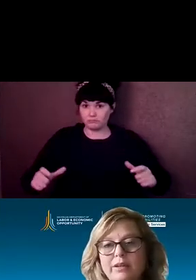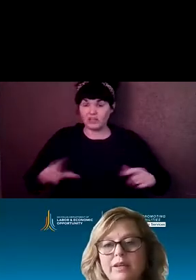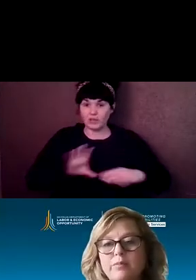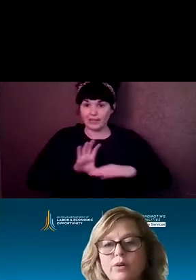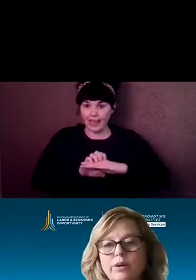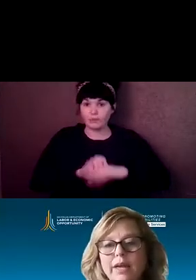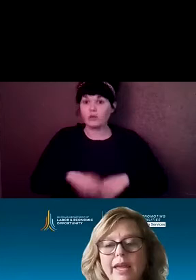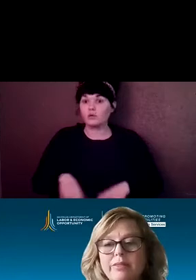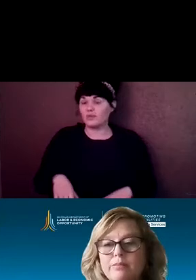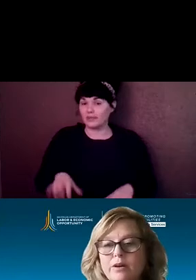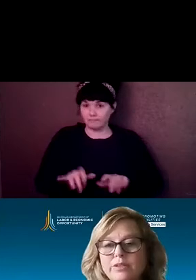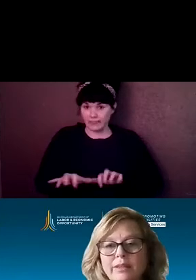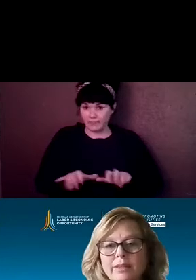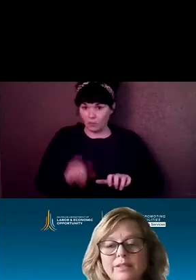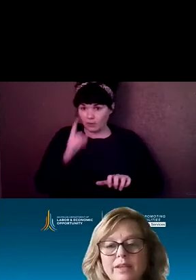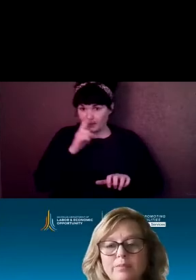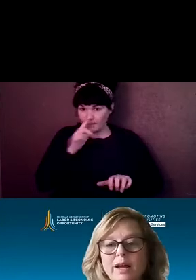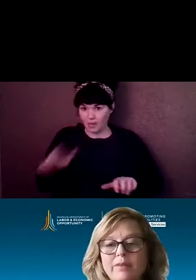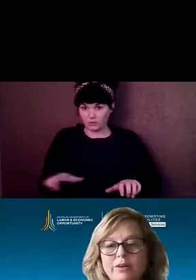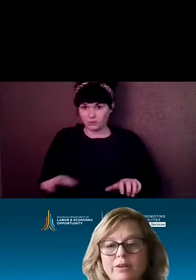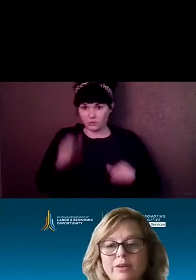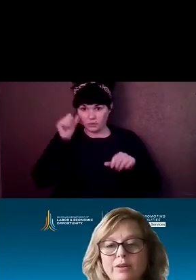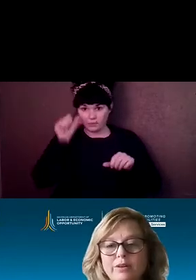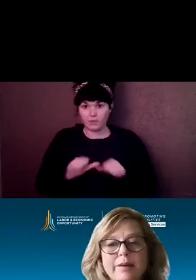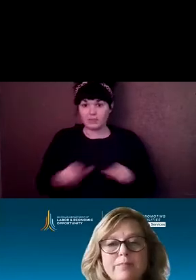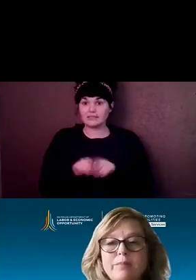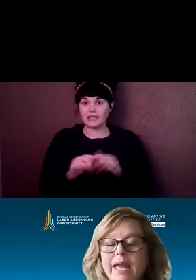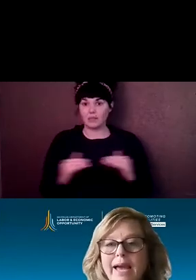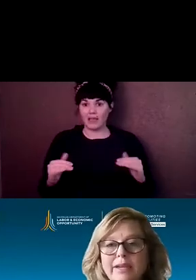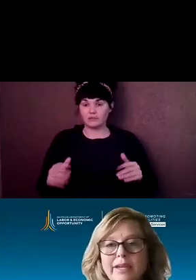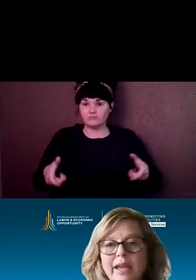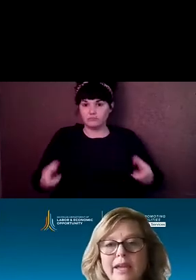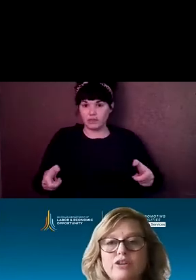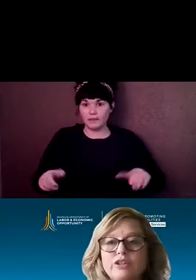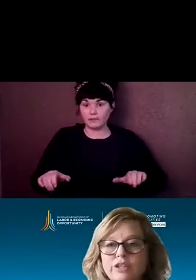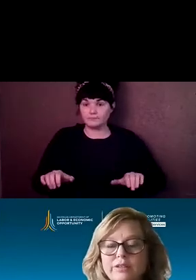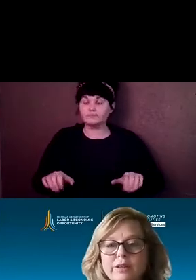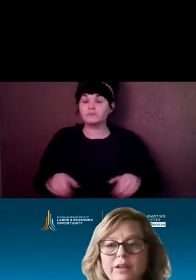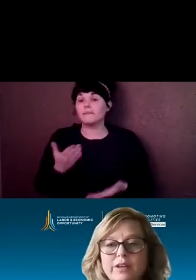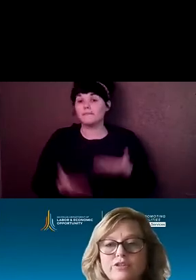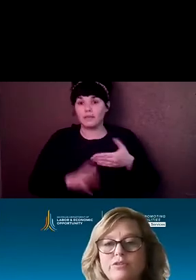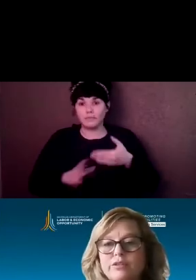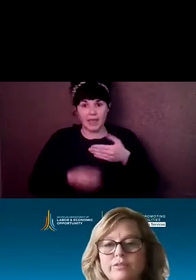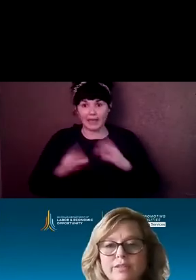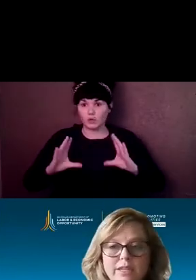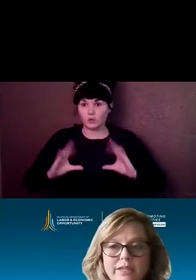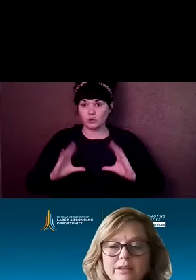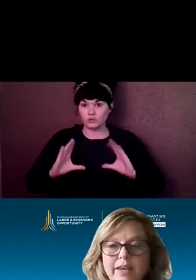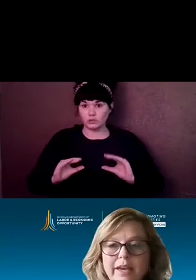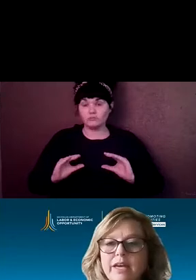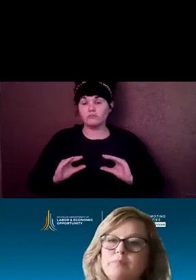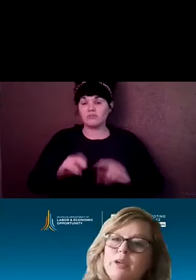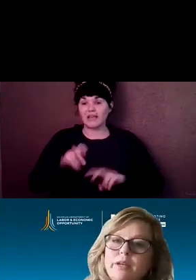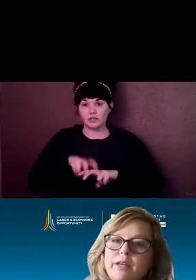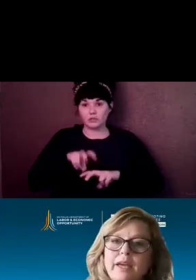the keyboard and the mouse at the same level. Maybe adding a cushion to your seat,